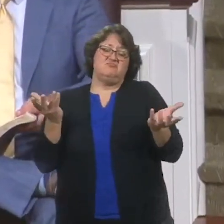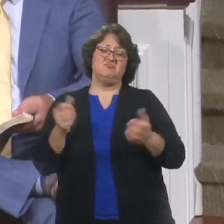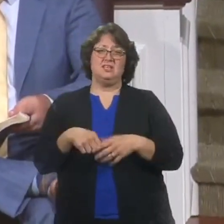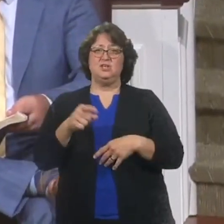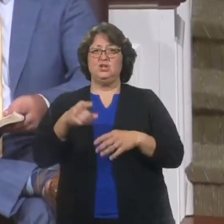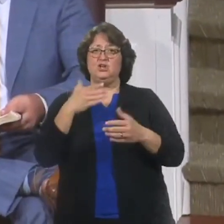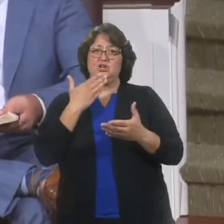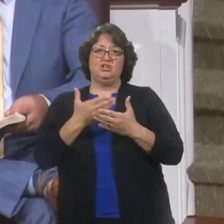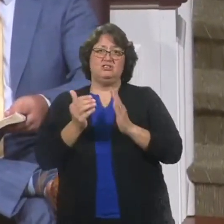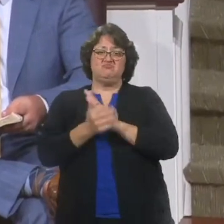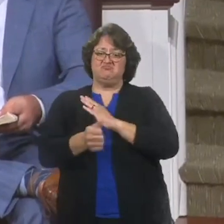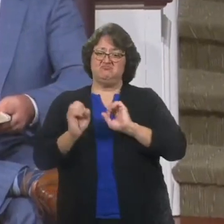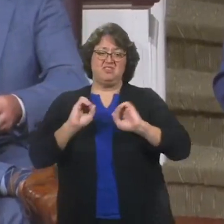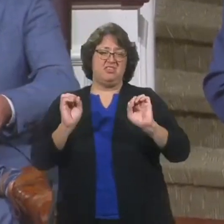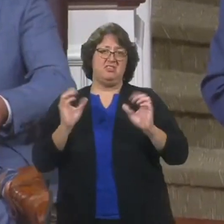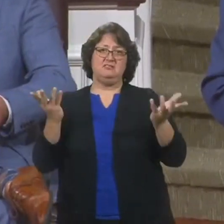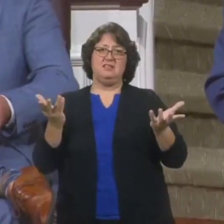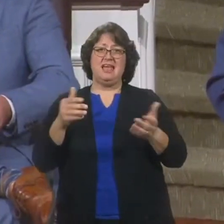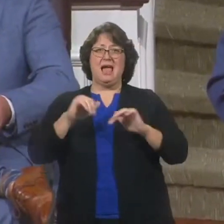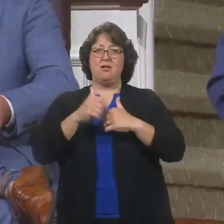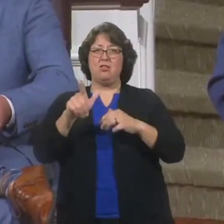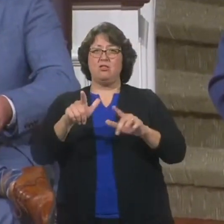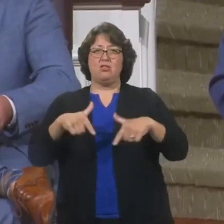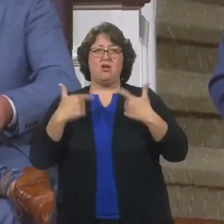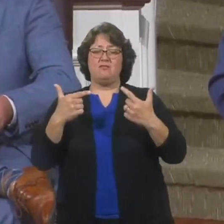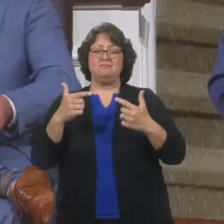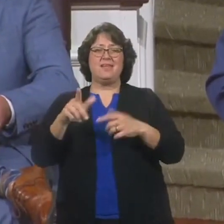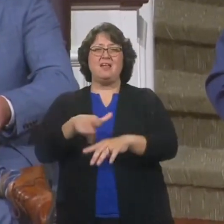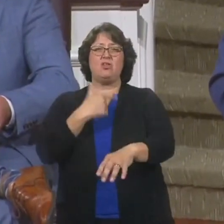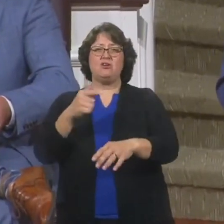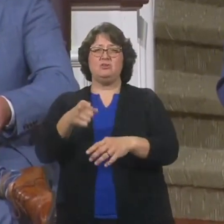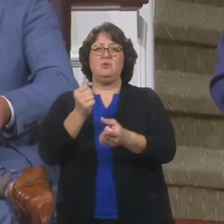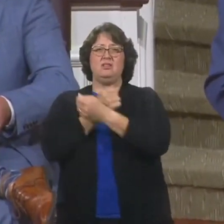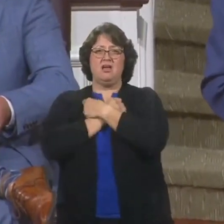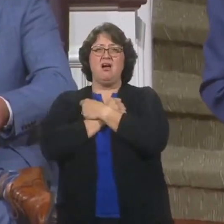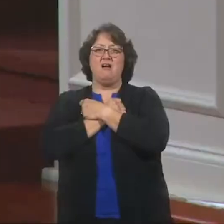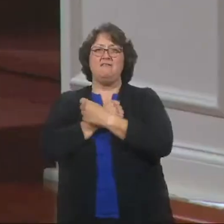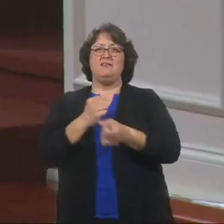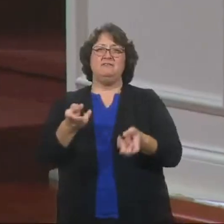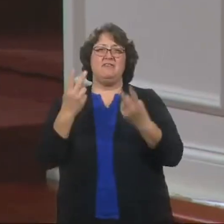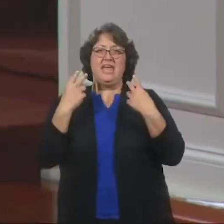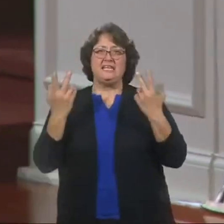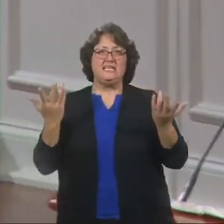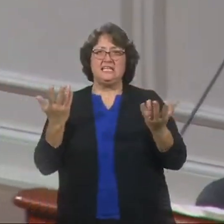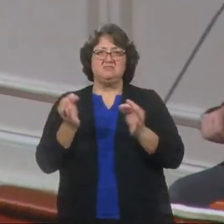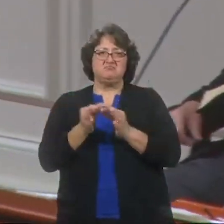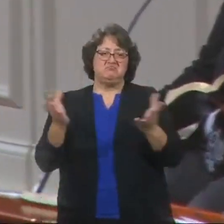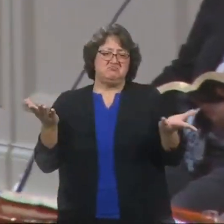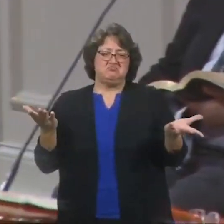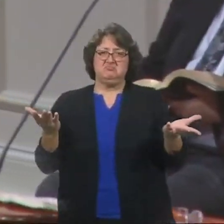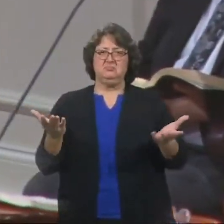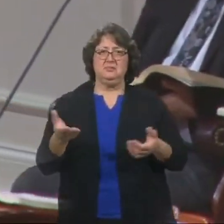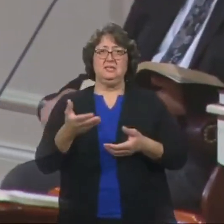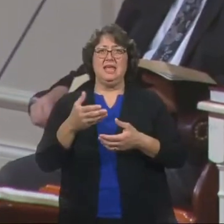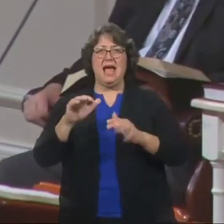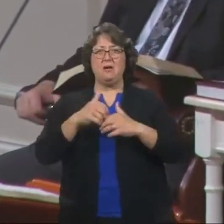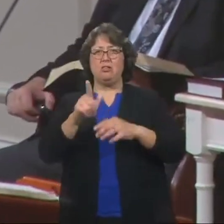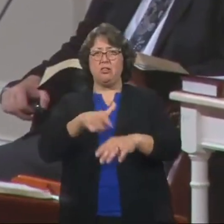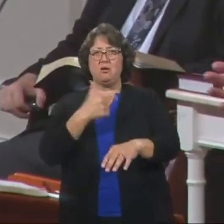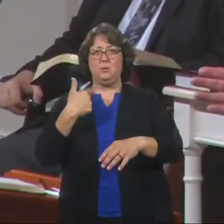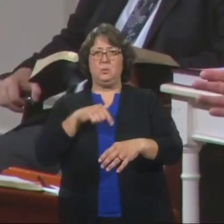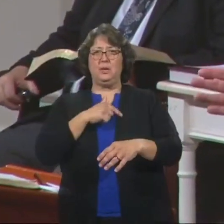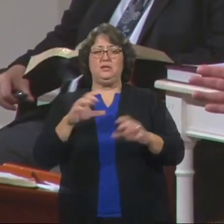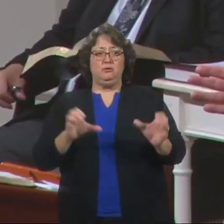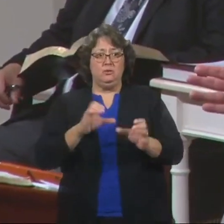at nothing. How long will you love vanity? You ever wonder how much time we spend on doing something that doesn't matter